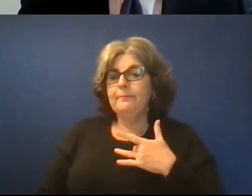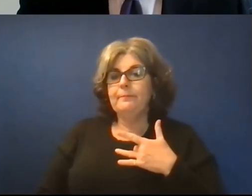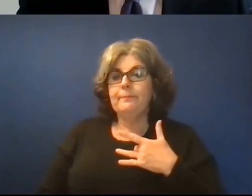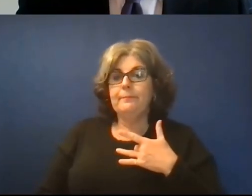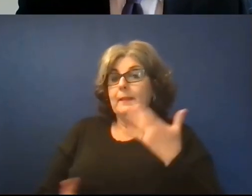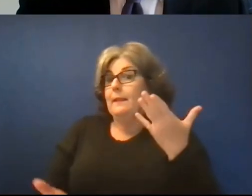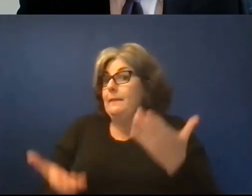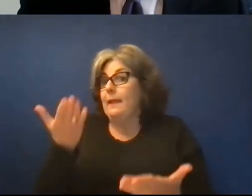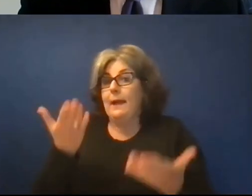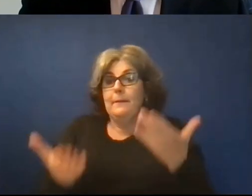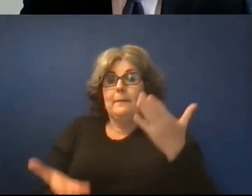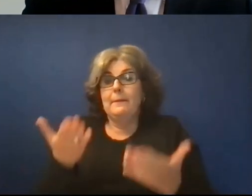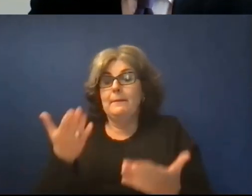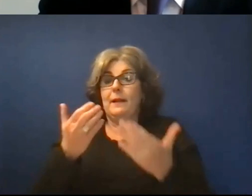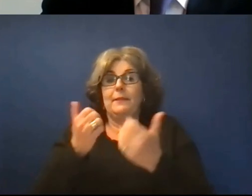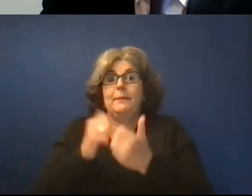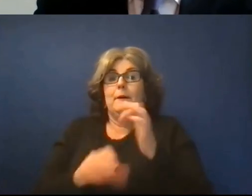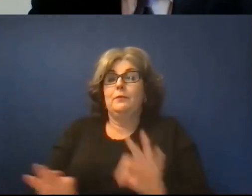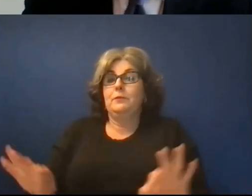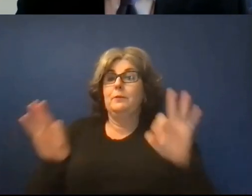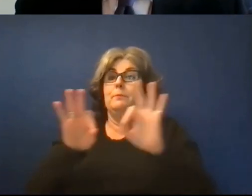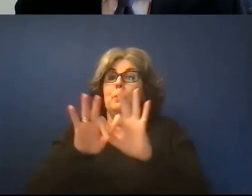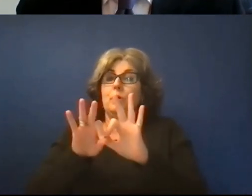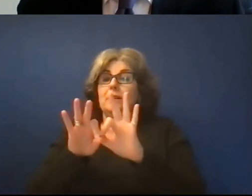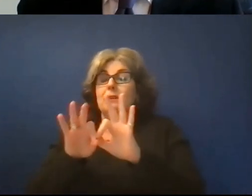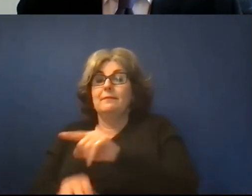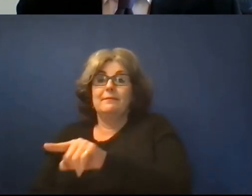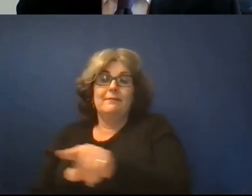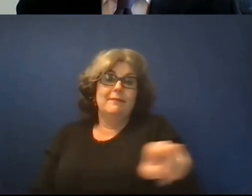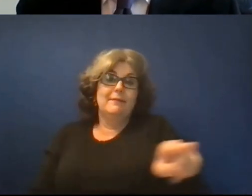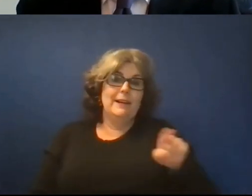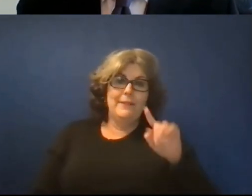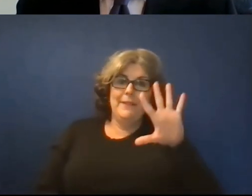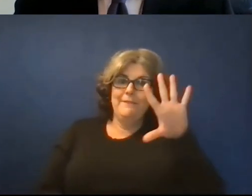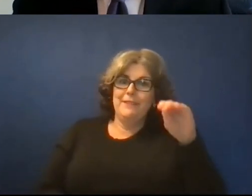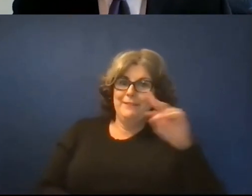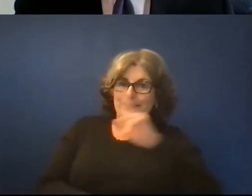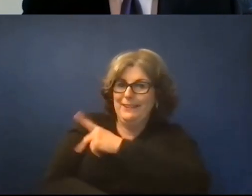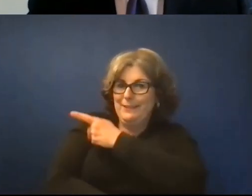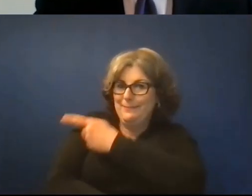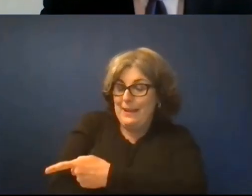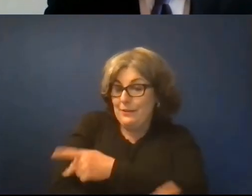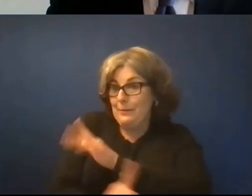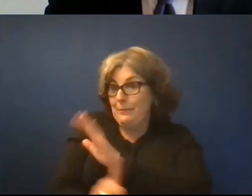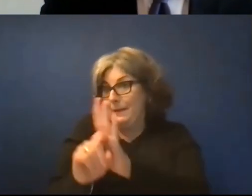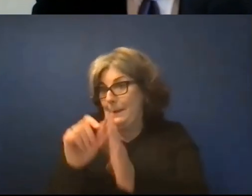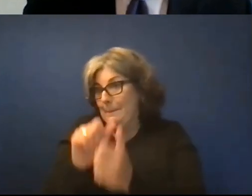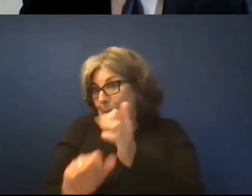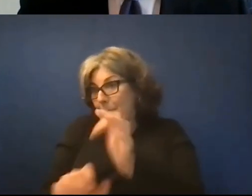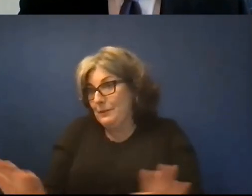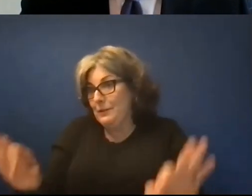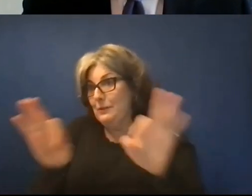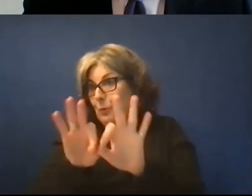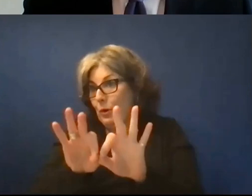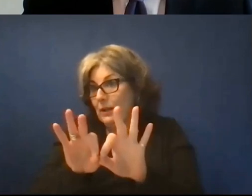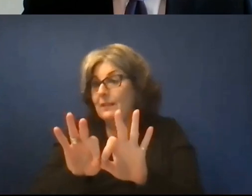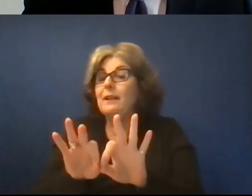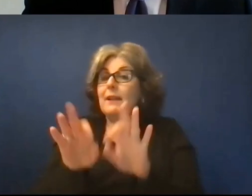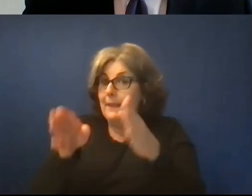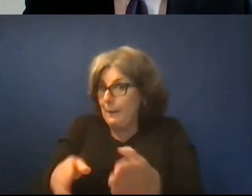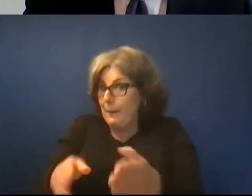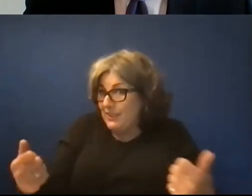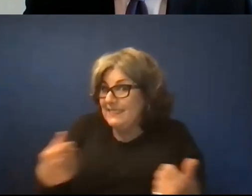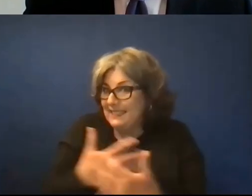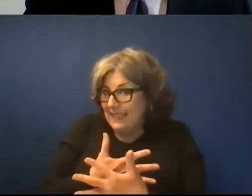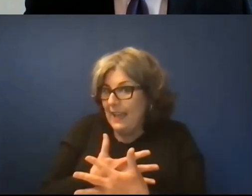they might not be the most important out of the, you know, 50 other patients in your waiting room, to them, their problem is the most important and they are scared. And